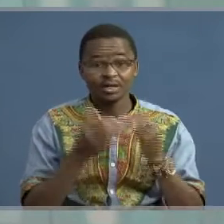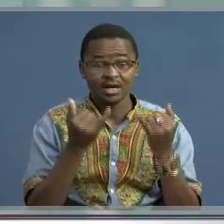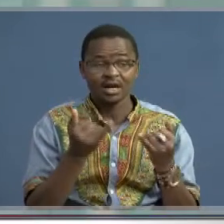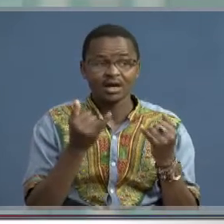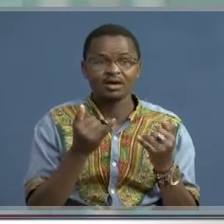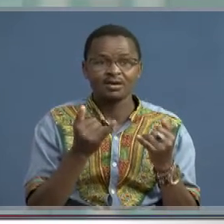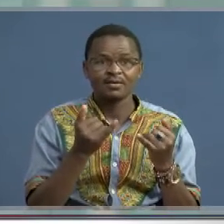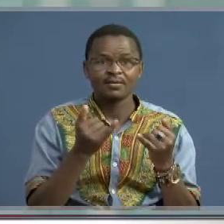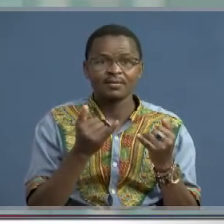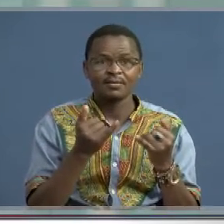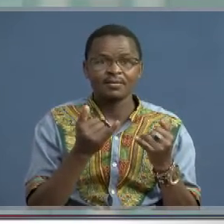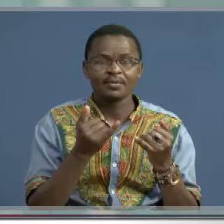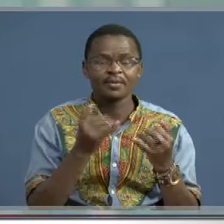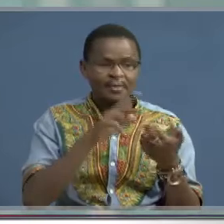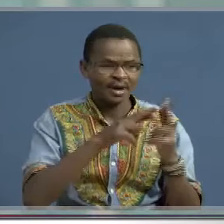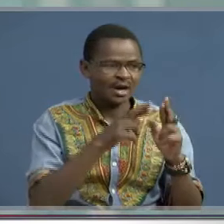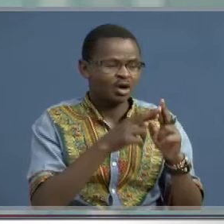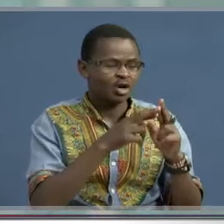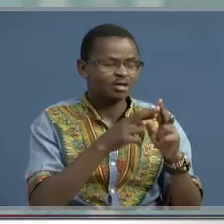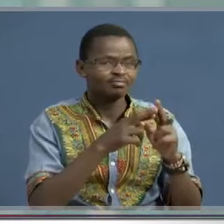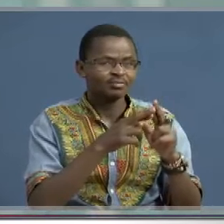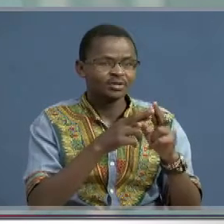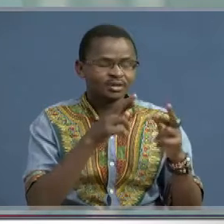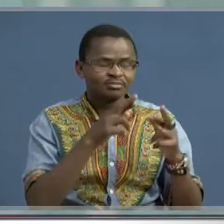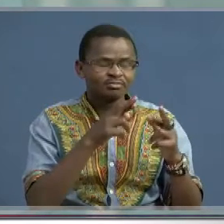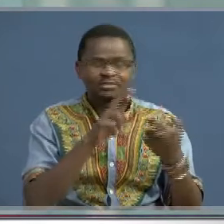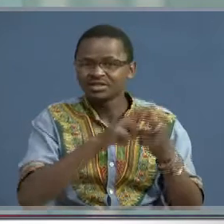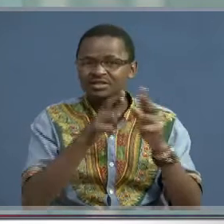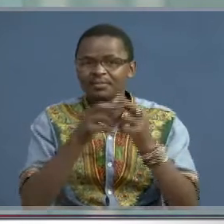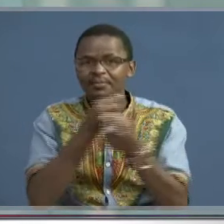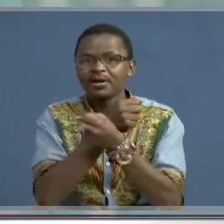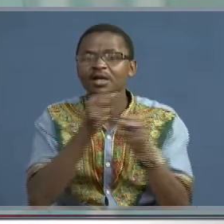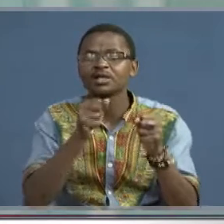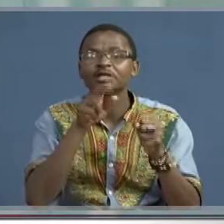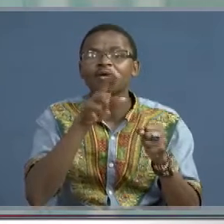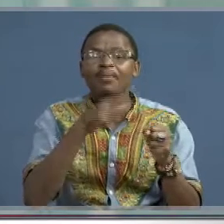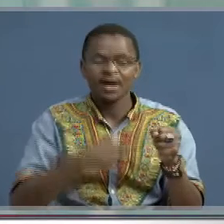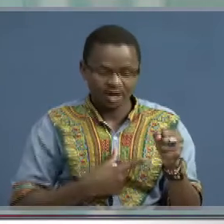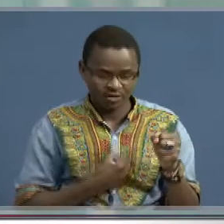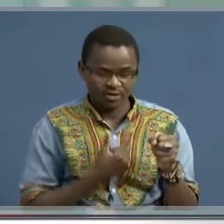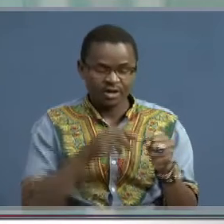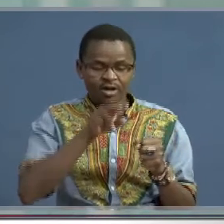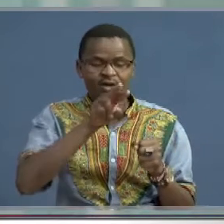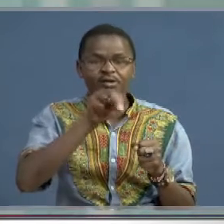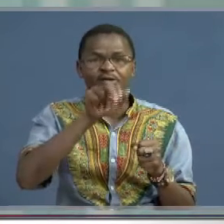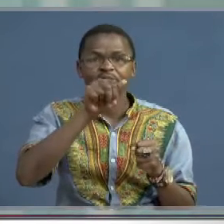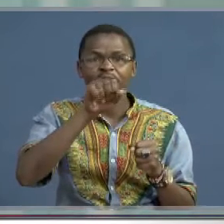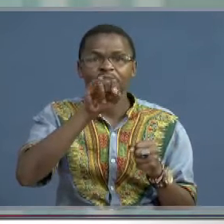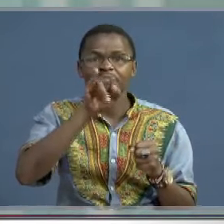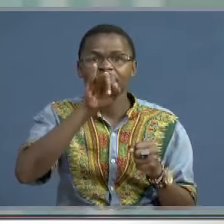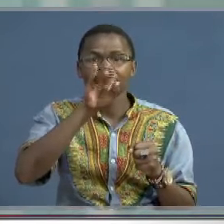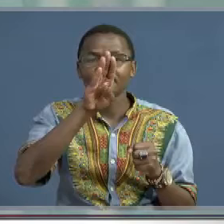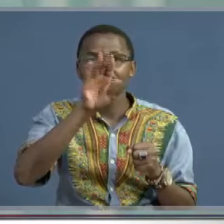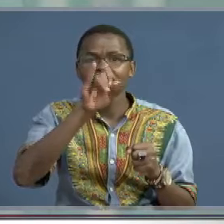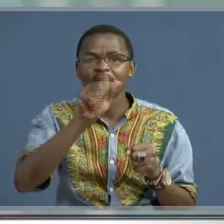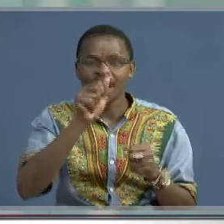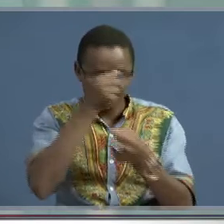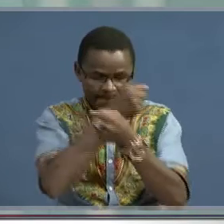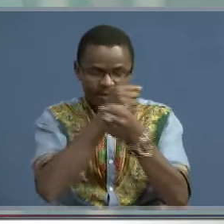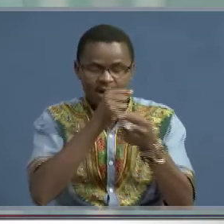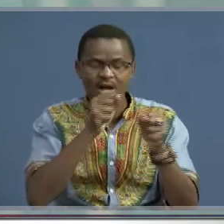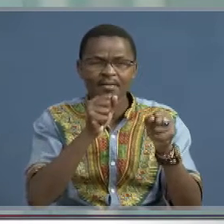matters bilateral relationship. President Uhuru Kenyatta and visiting Namibia President